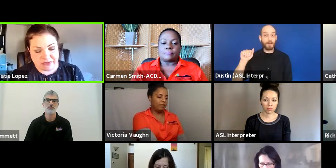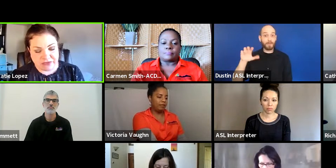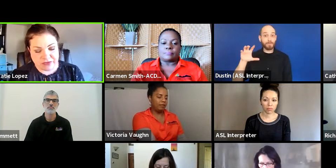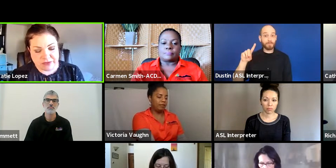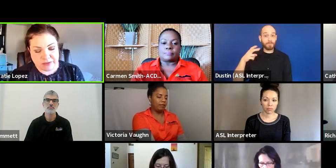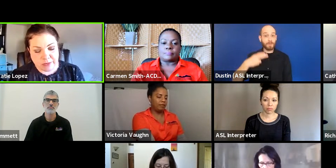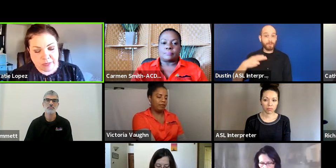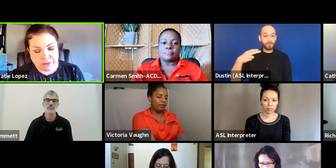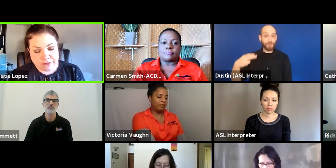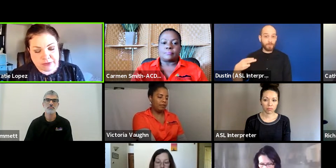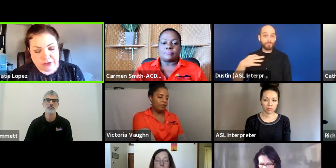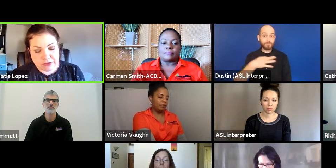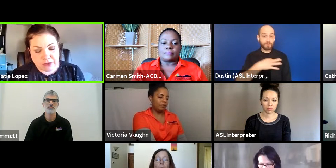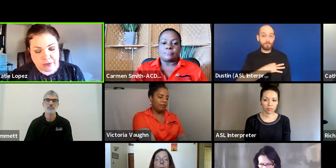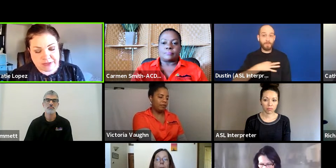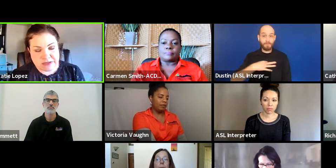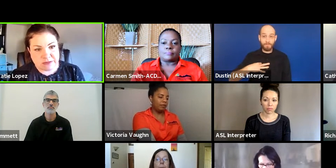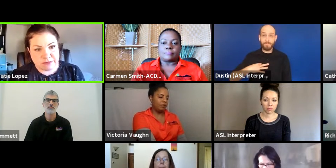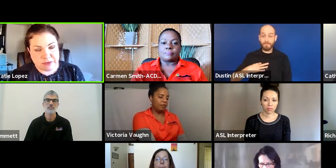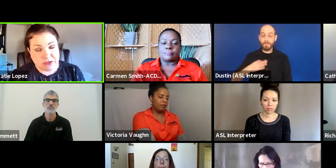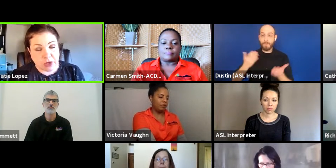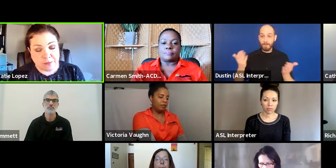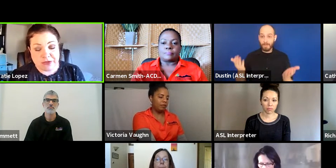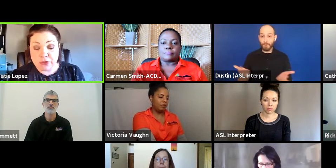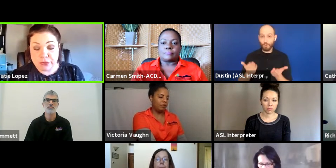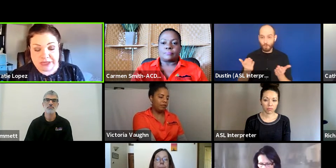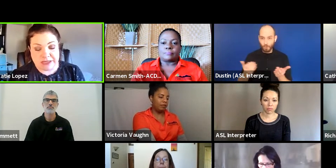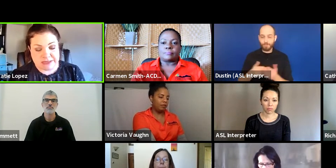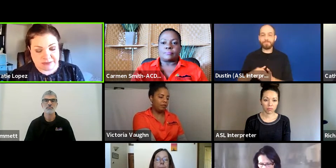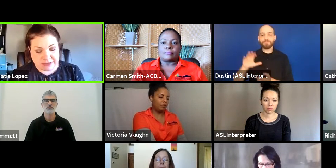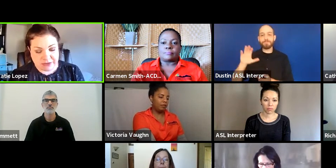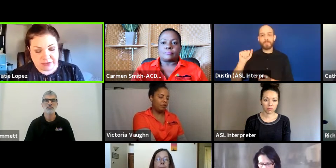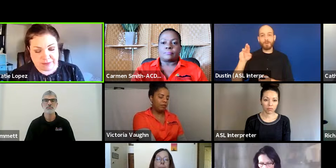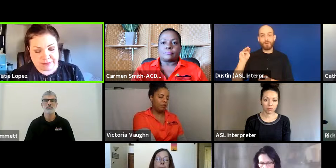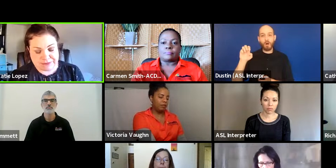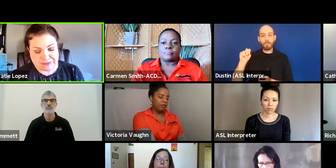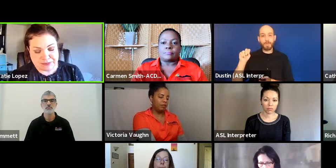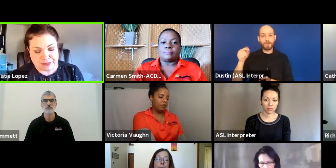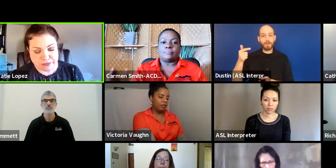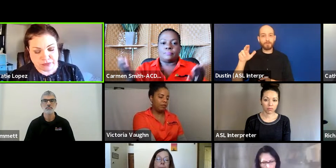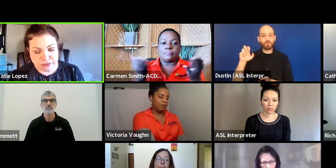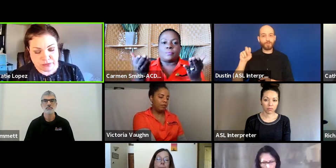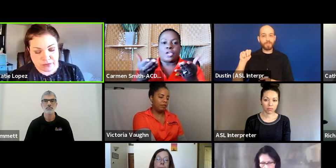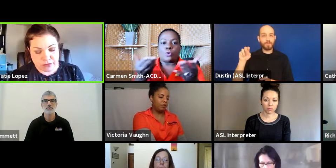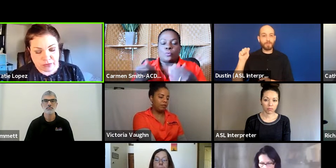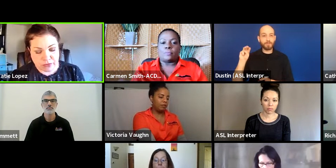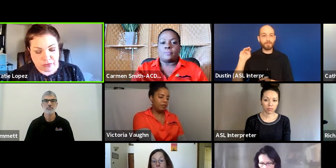ACDHH staff, Carmen Green Smith.